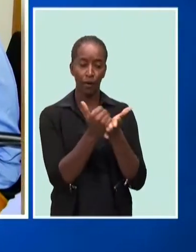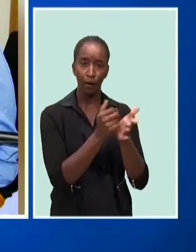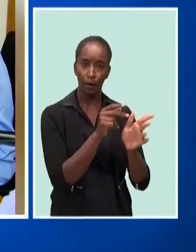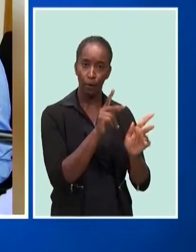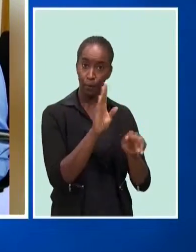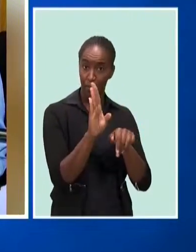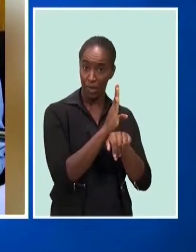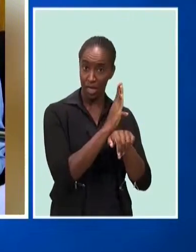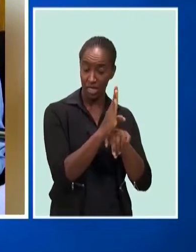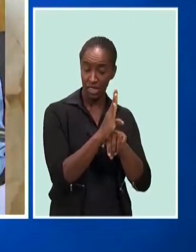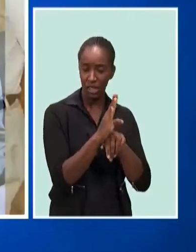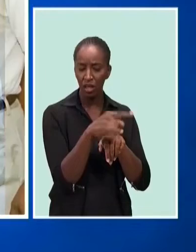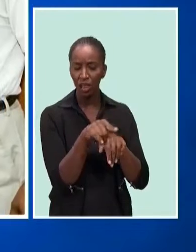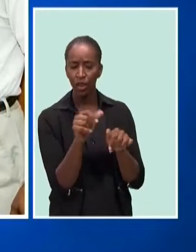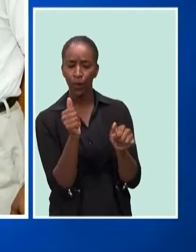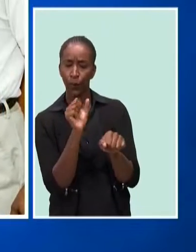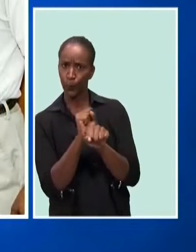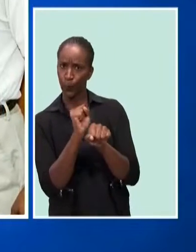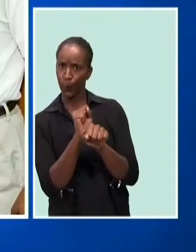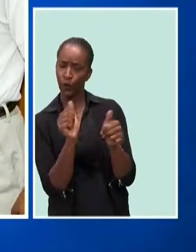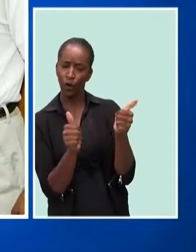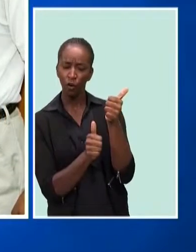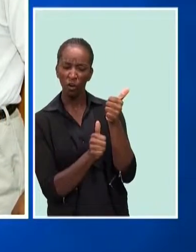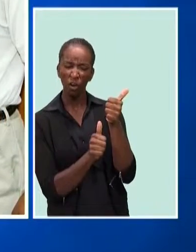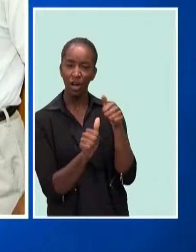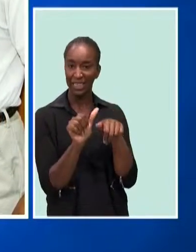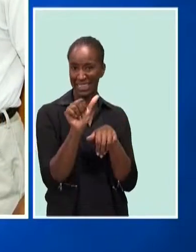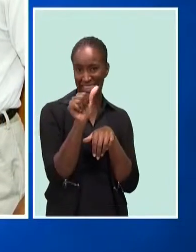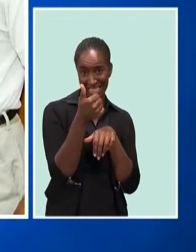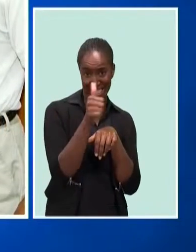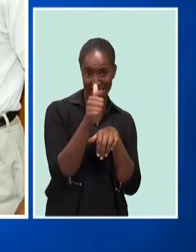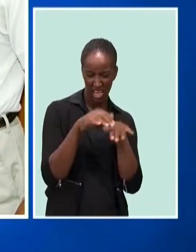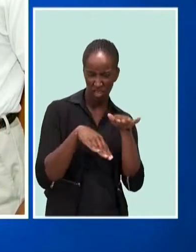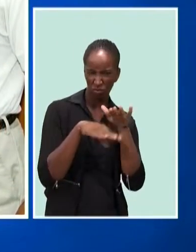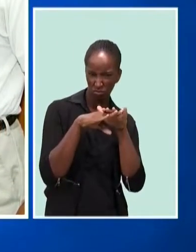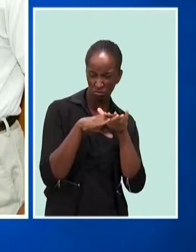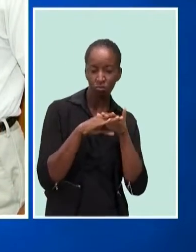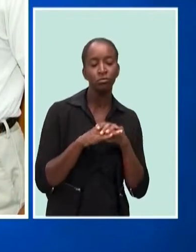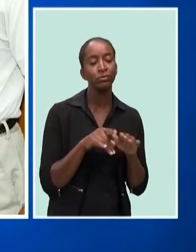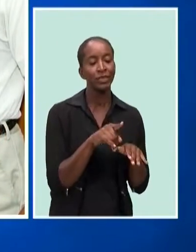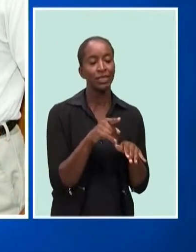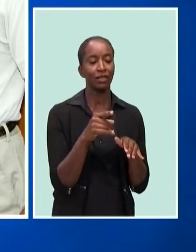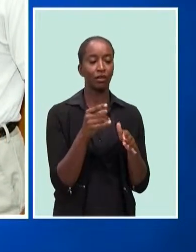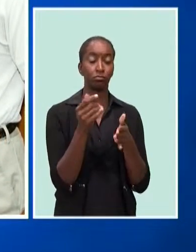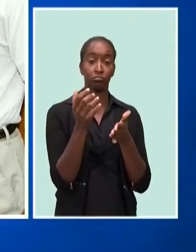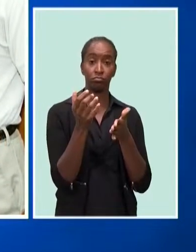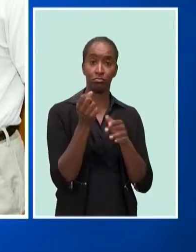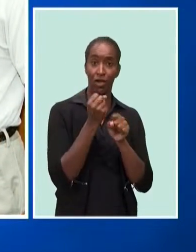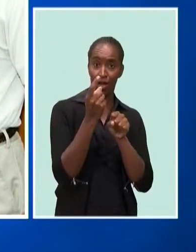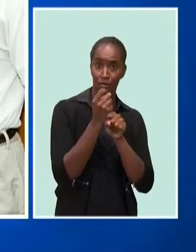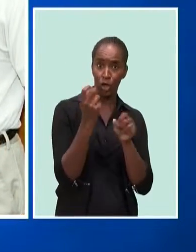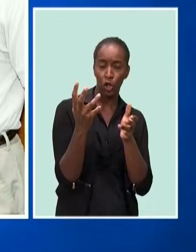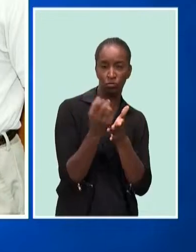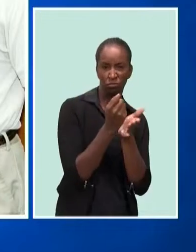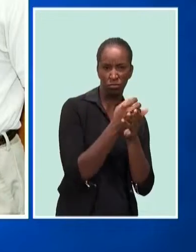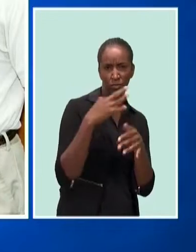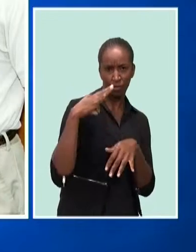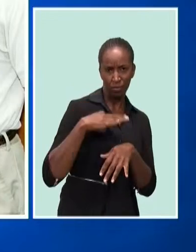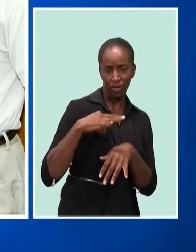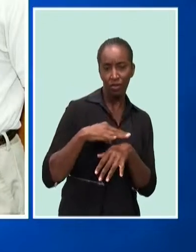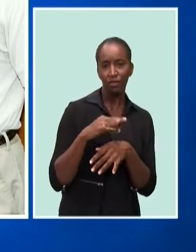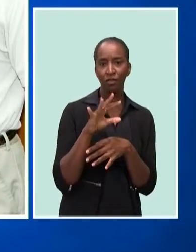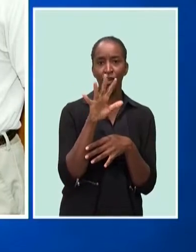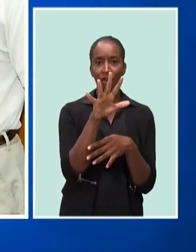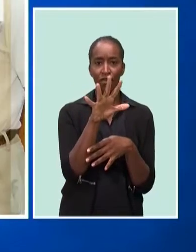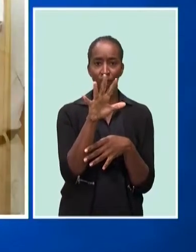10 people and whose turnover or revenue does not exceed $500,000. The bank recently presented the trust with